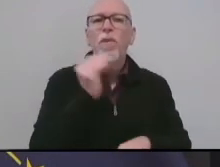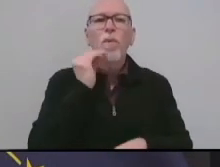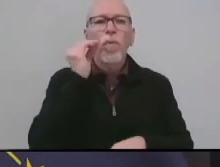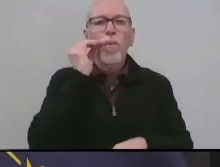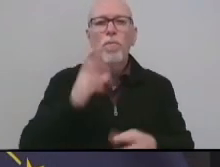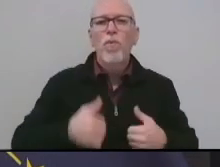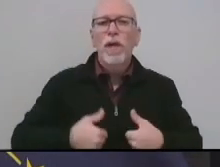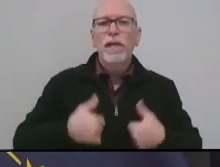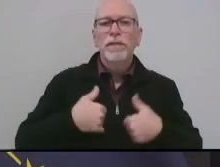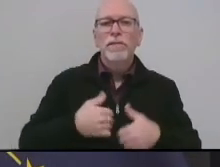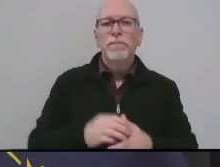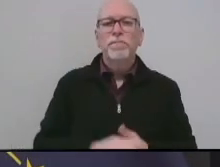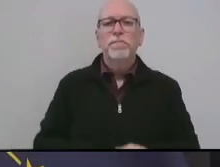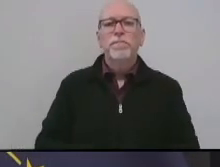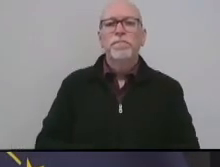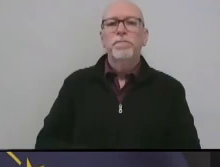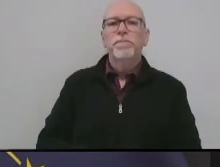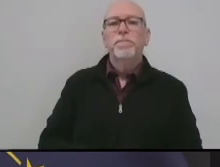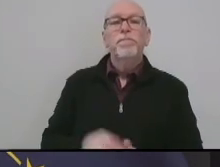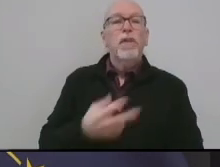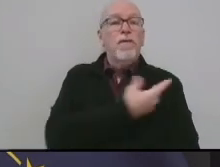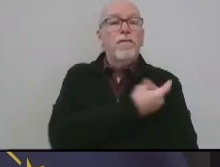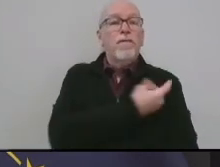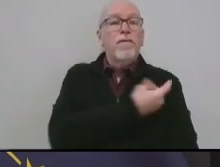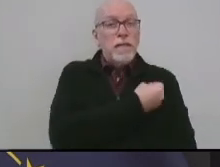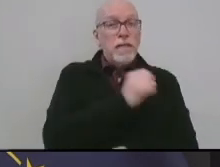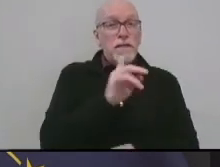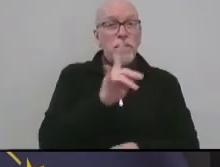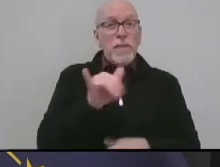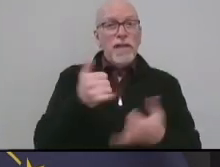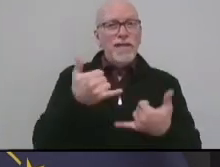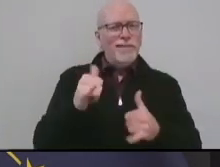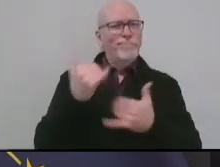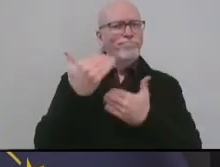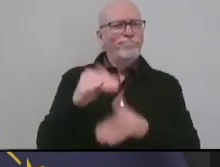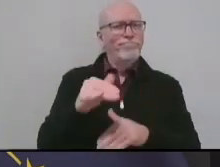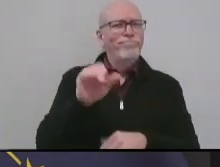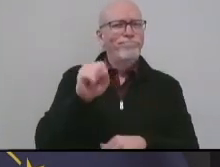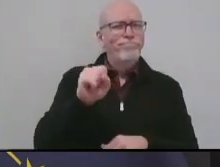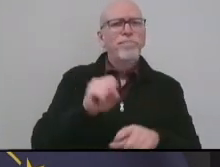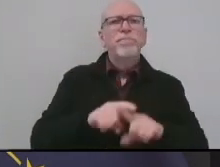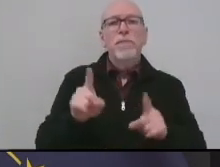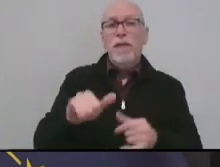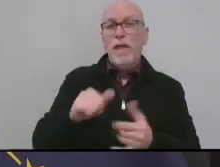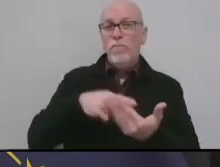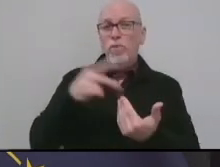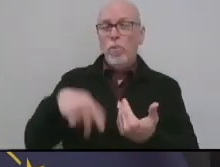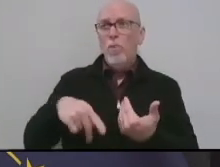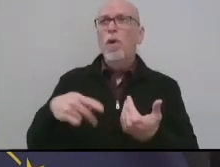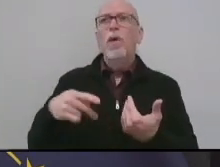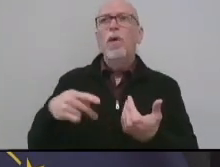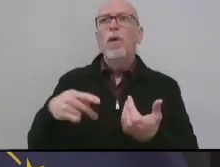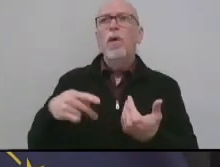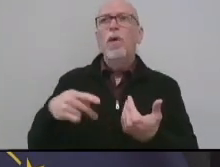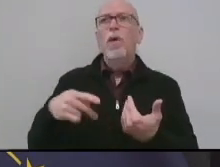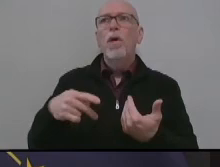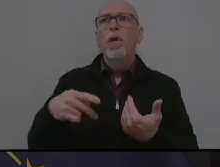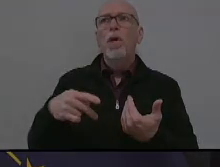While vaccine supply is currently constrained, the program has been well received both here at home in Indiana and